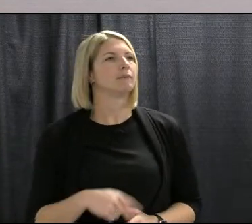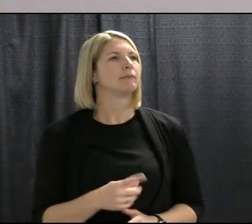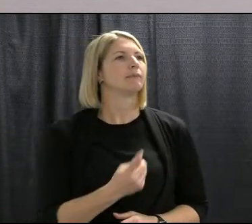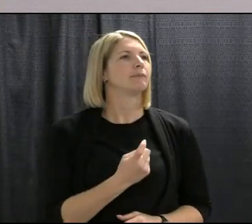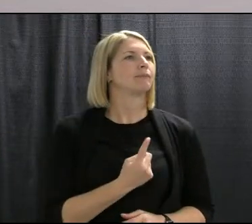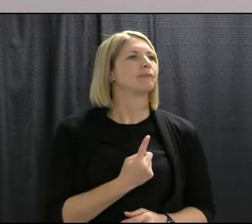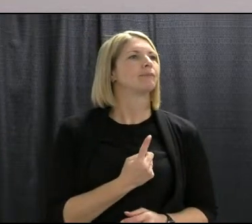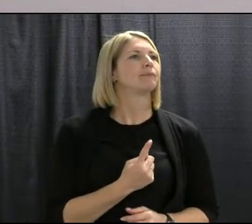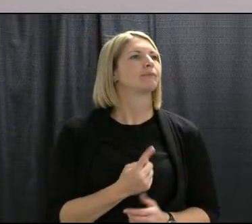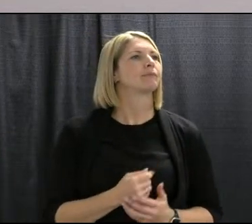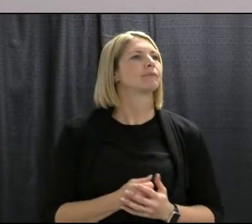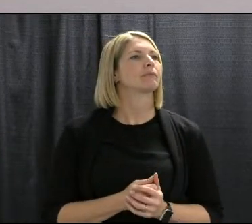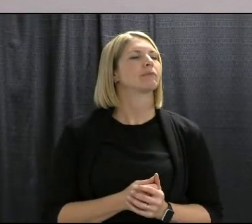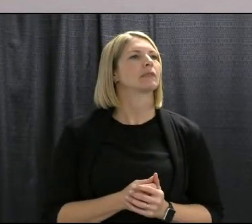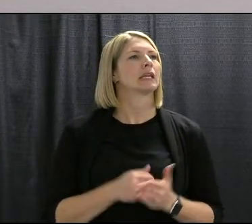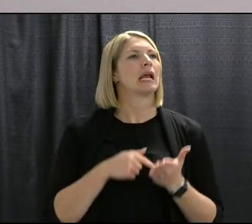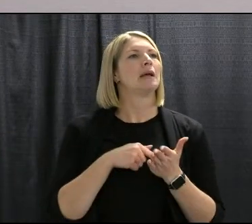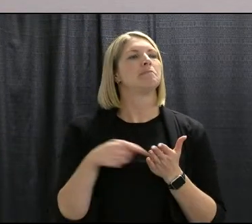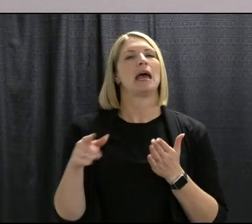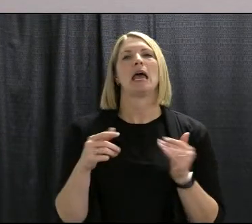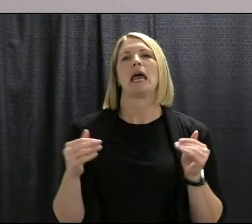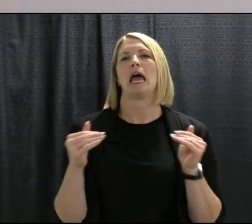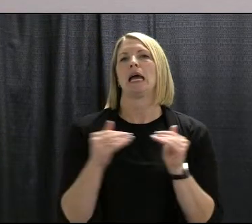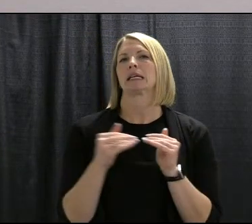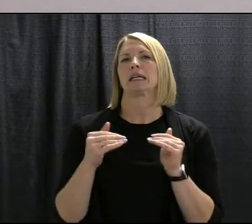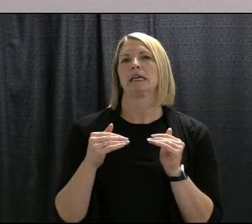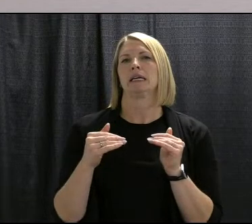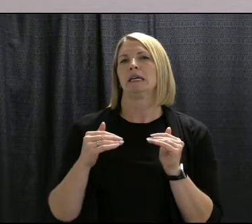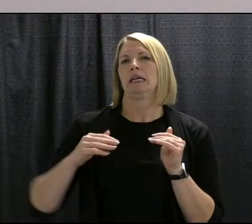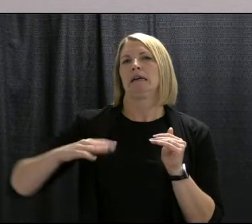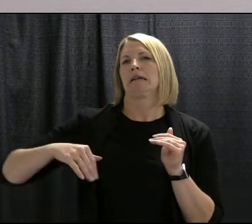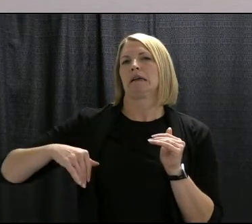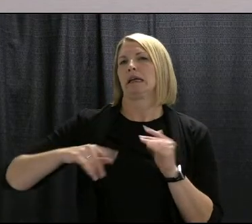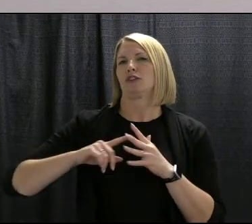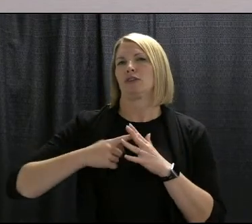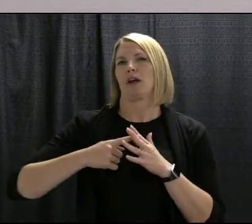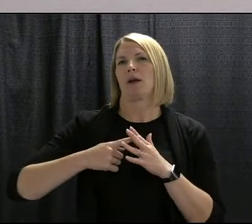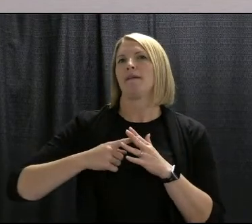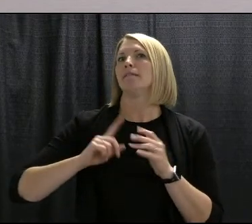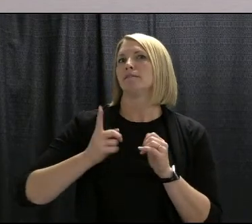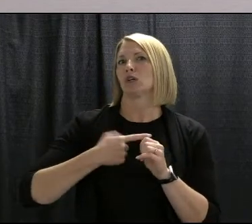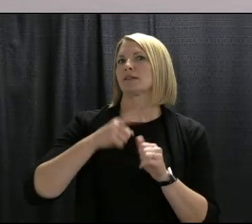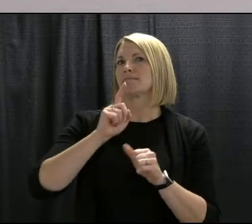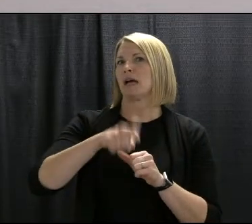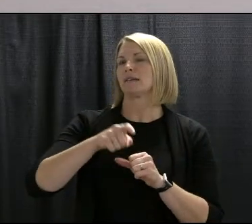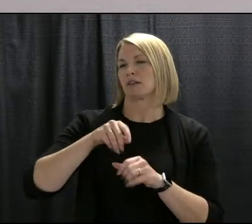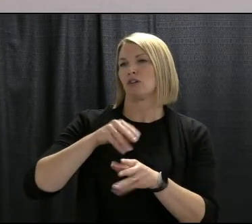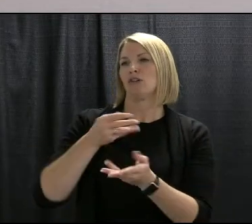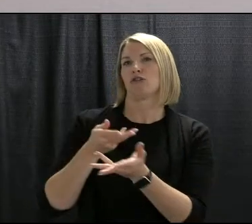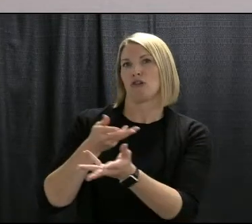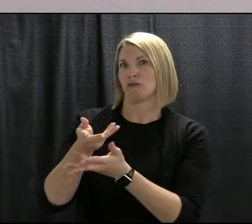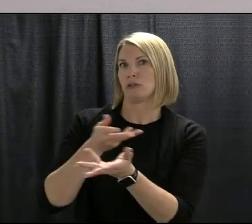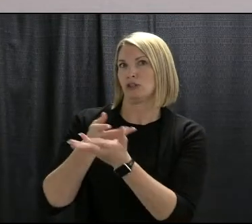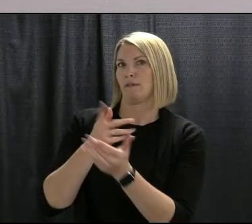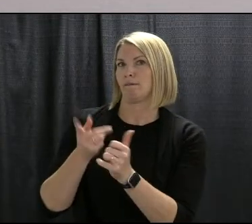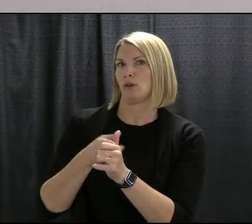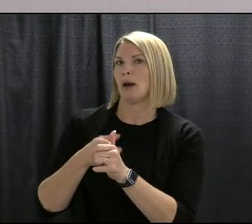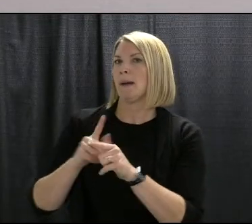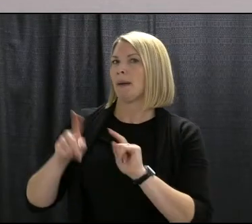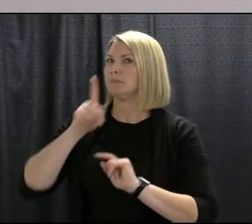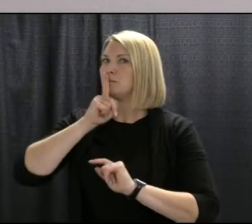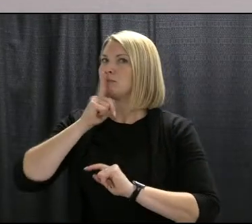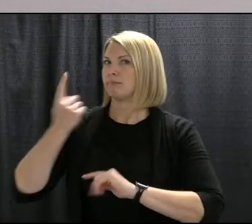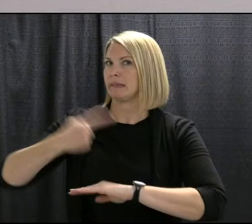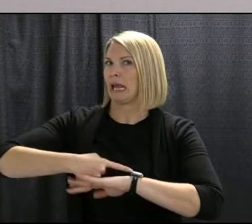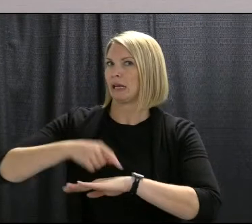won't come until the consultations are complete, and there's no date in the legislation for those consultations to be